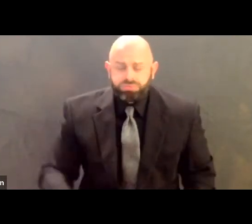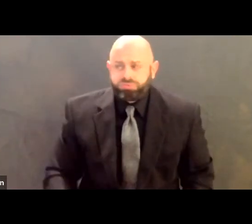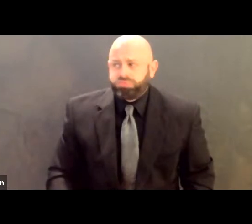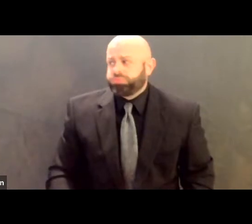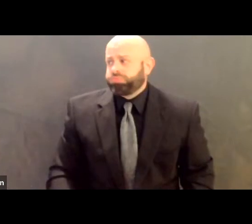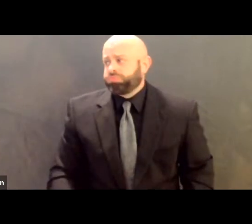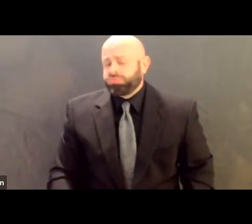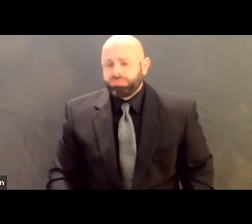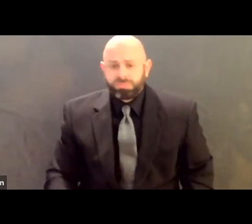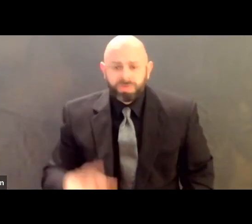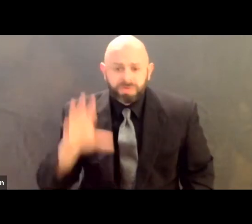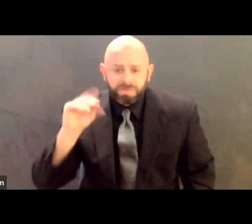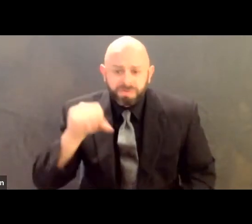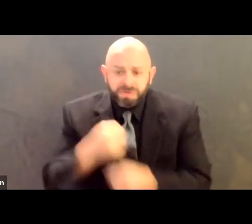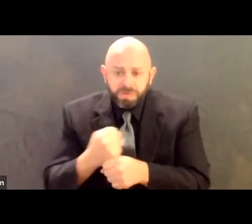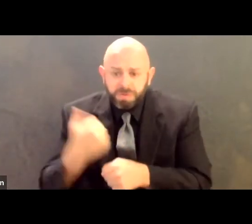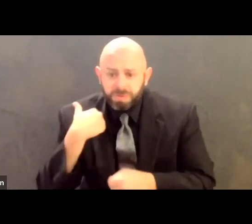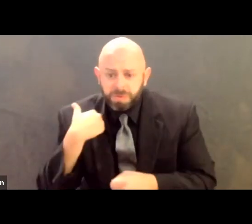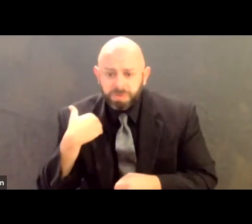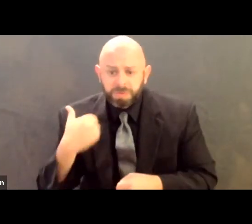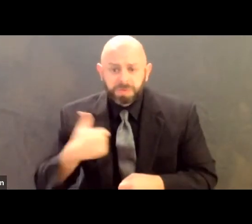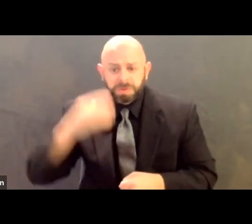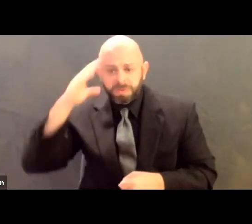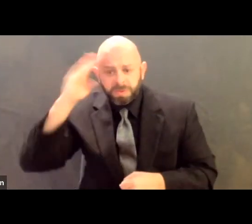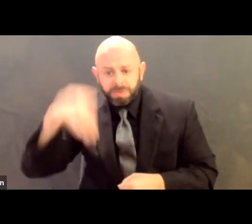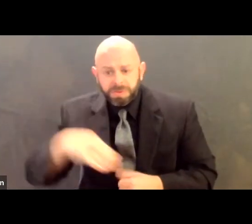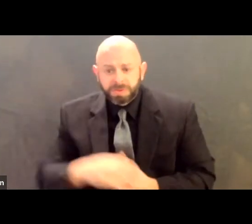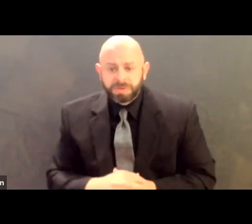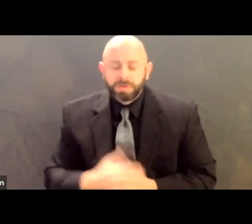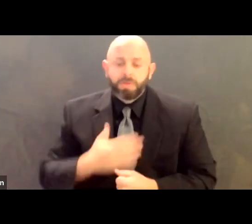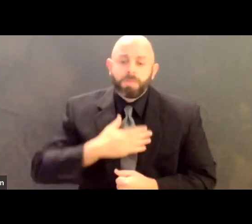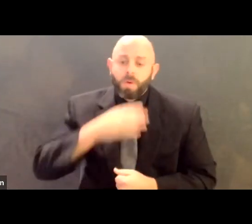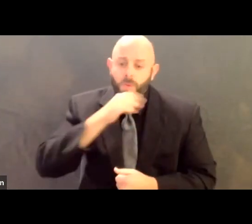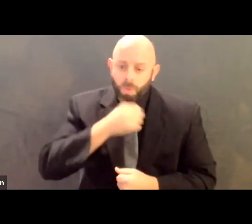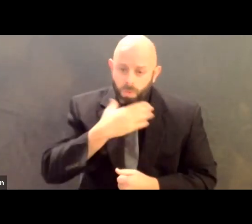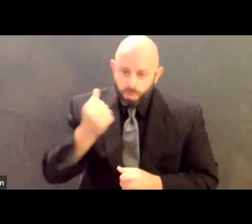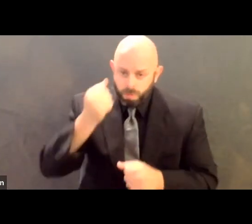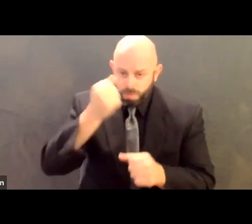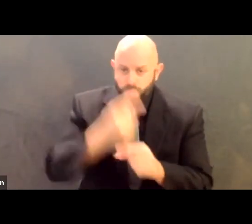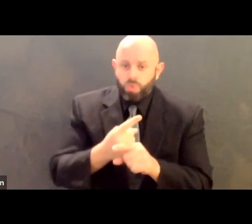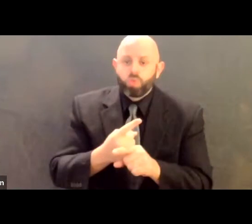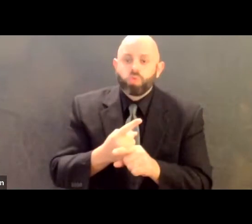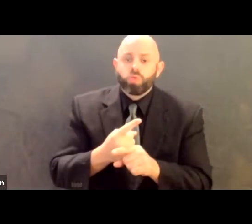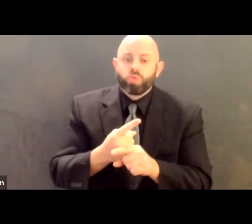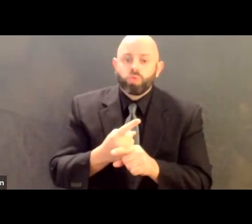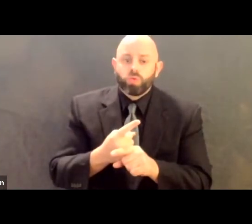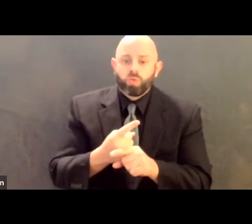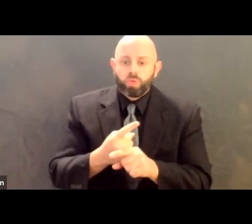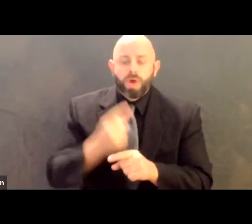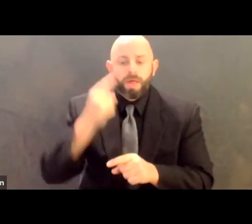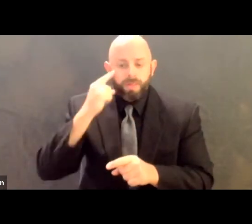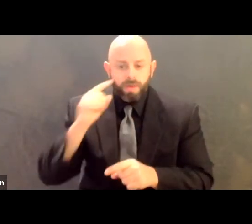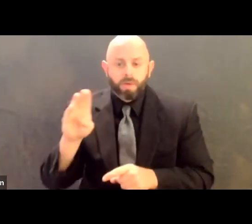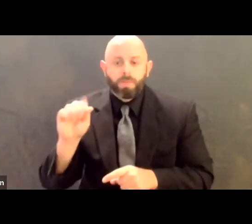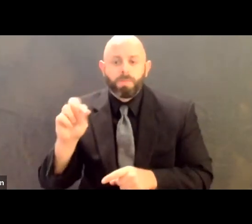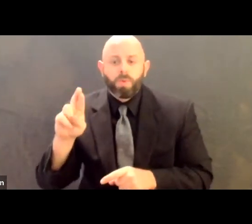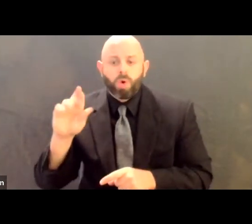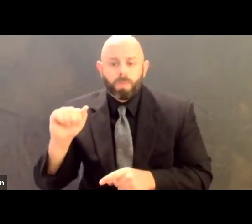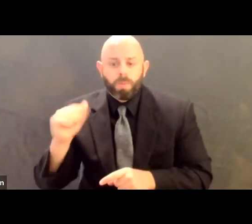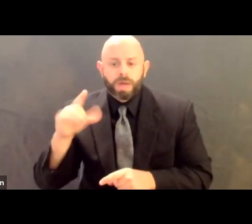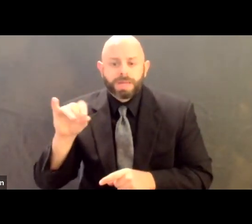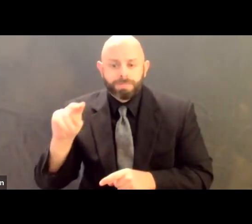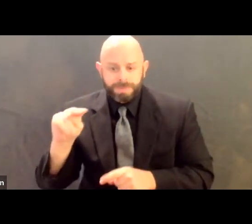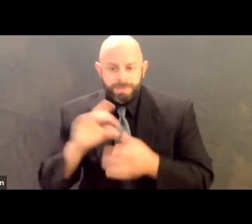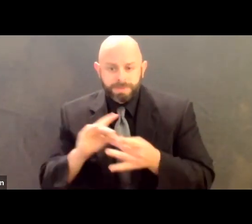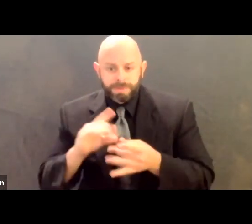nearly 50 some years ago. My older brother, I think Barbara Gibson alluded to this, my older brother